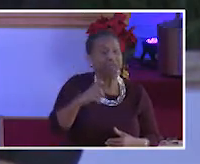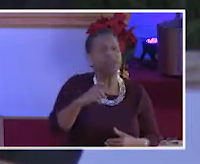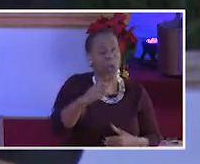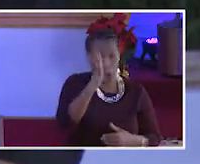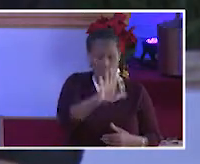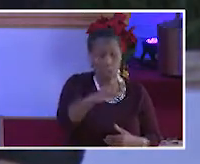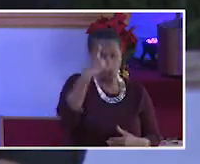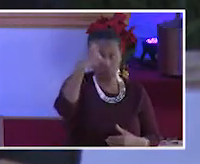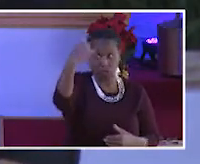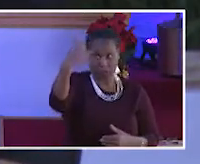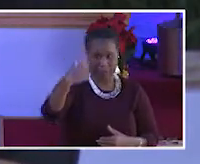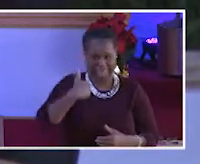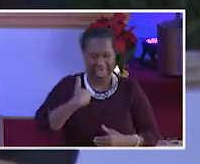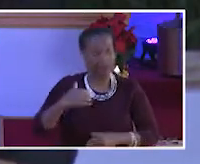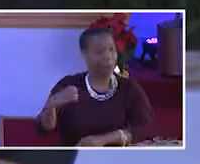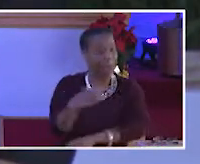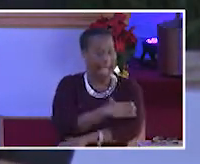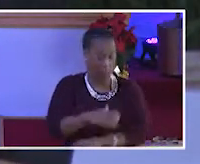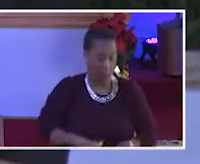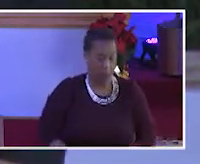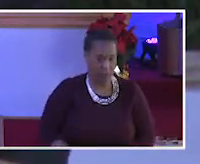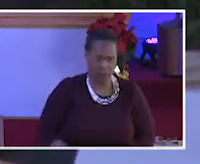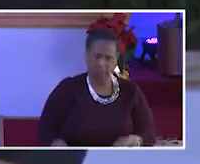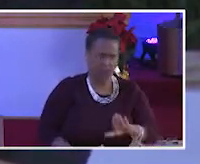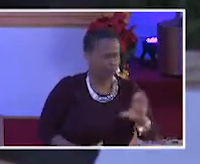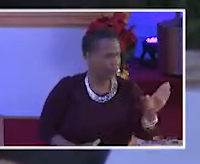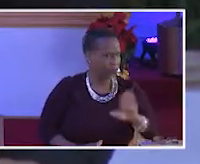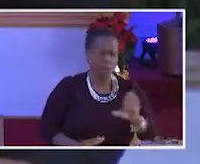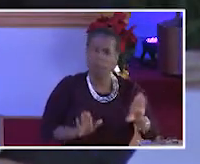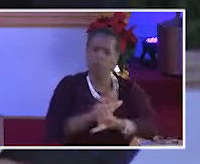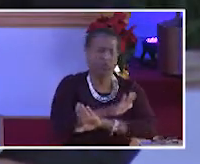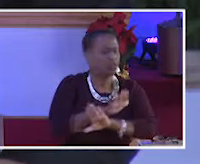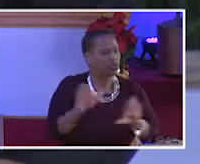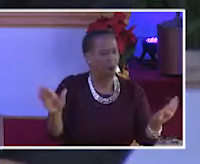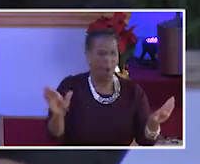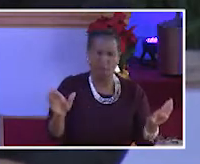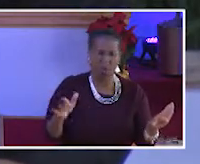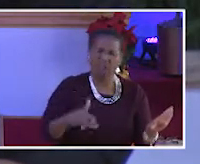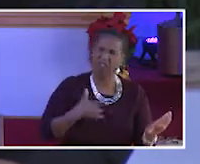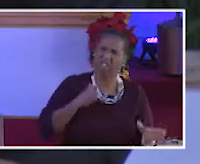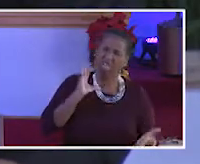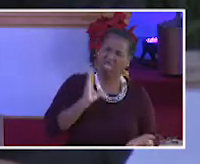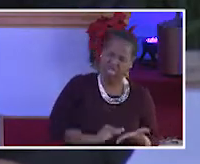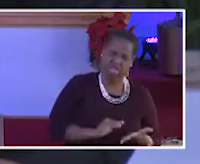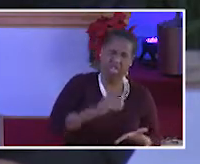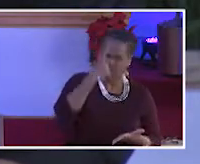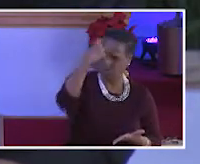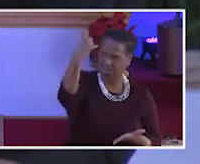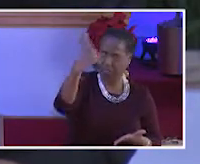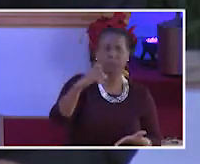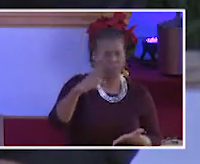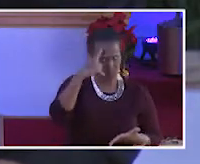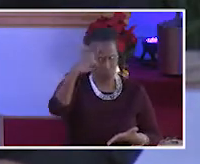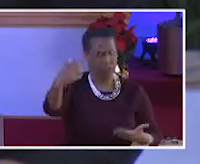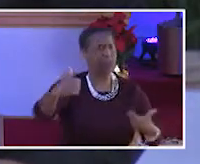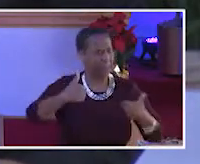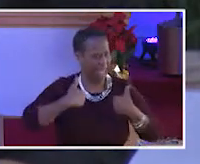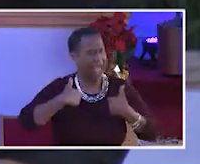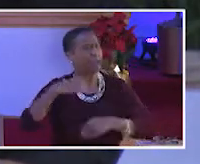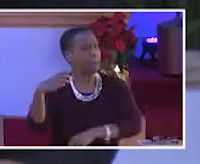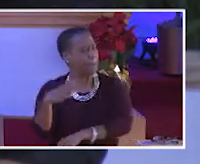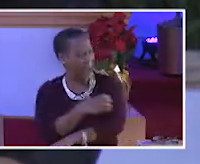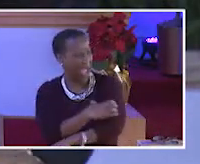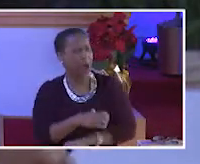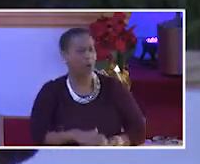have power. And you ought not ever underestimate the power of your dreams. For